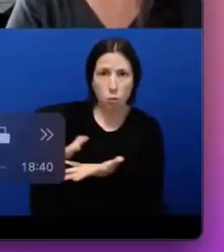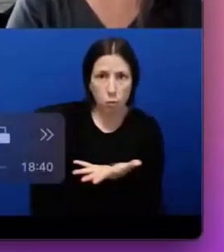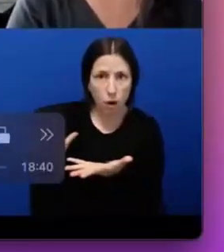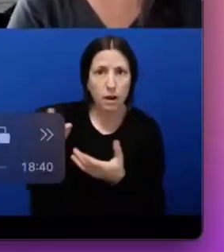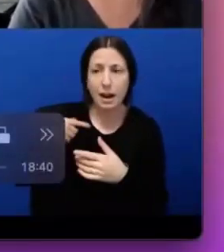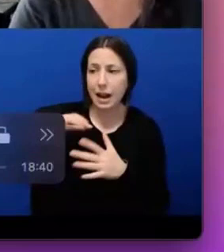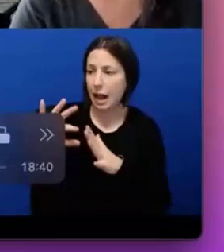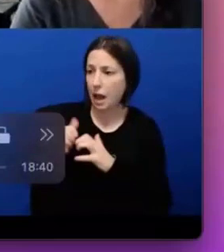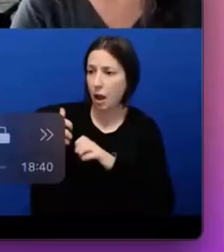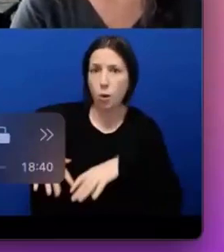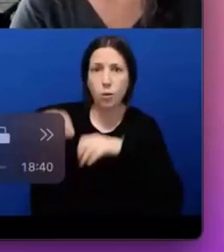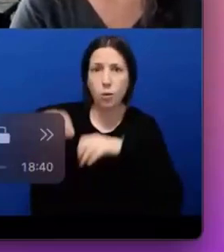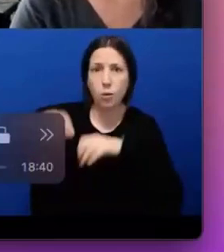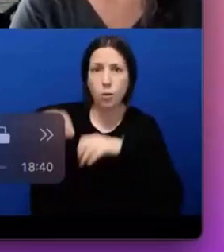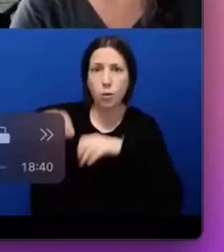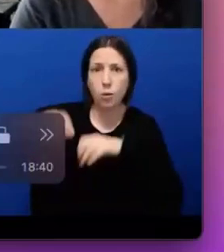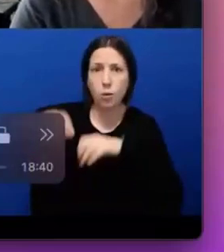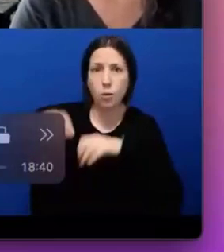oh,